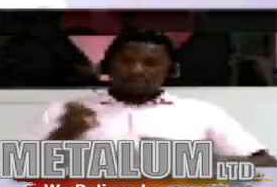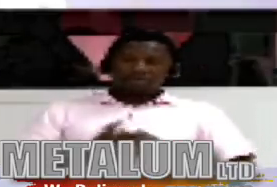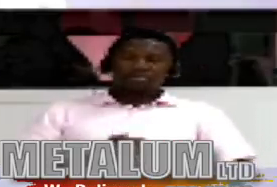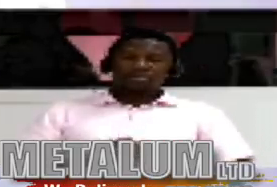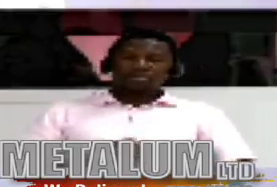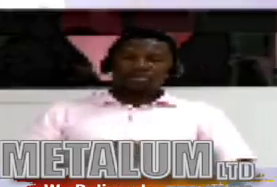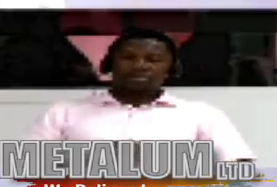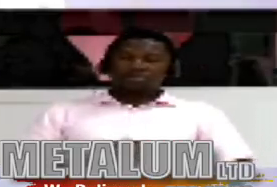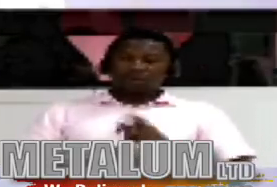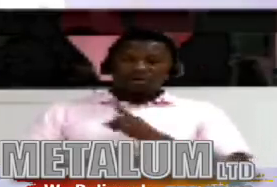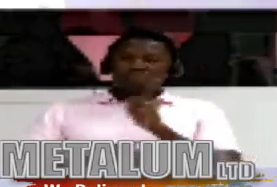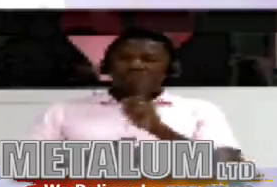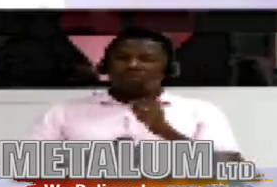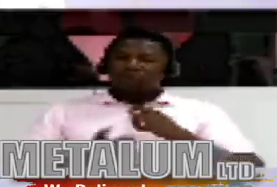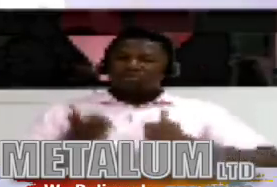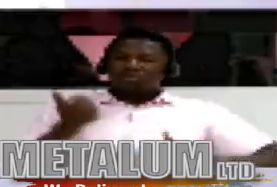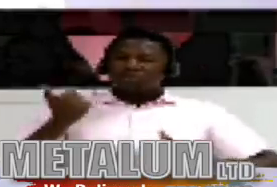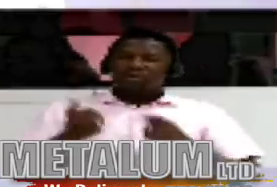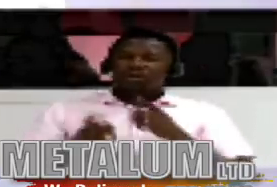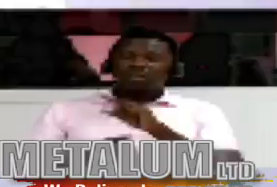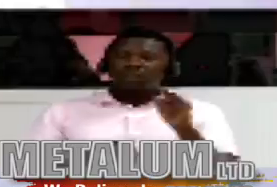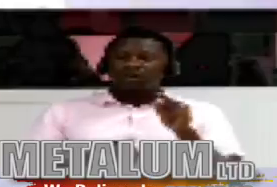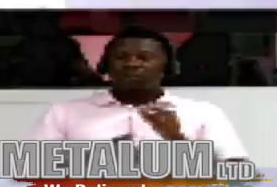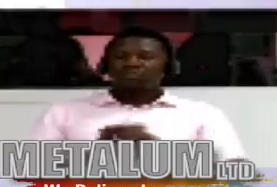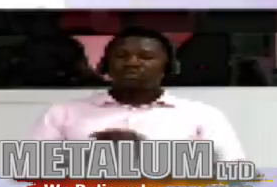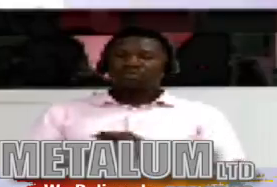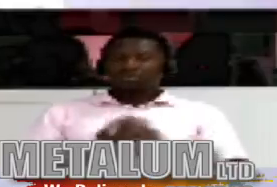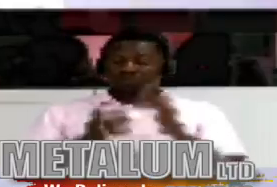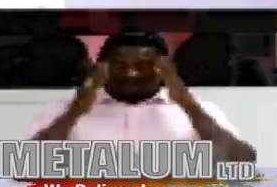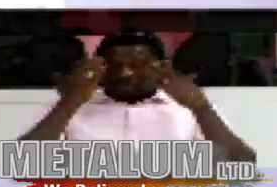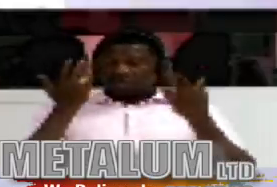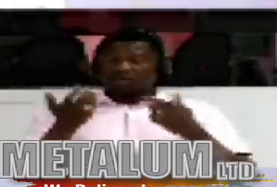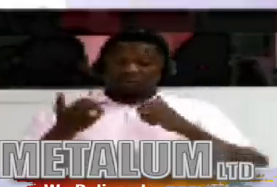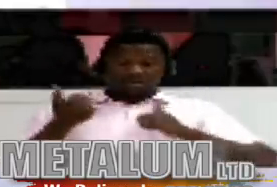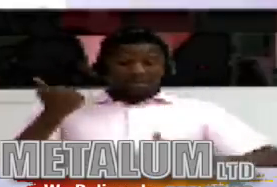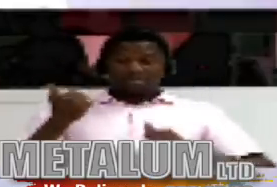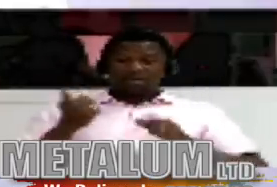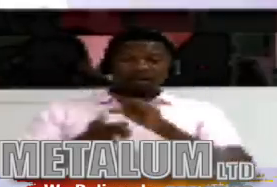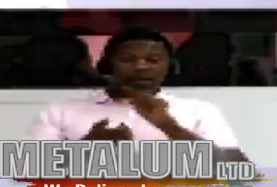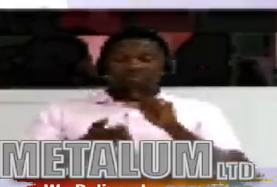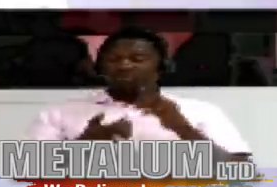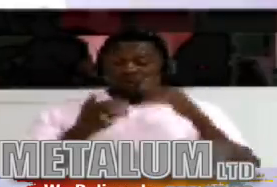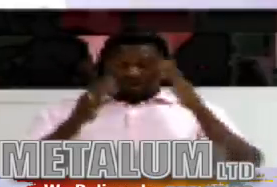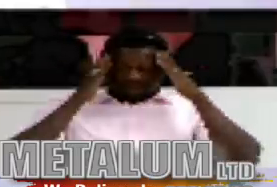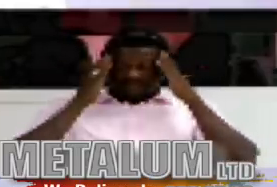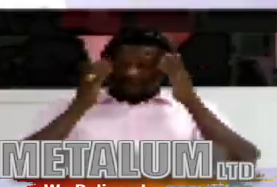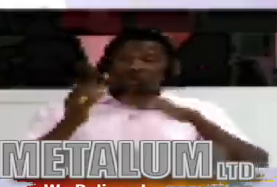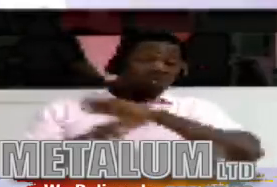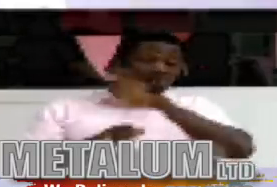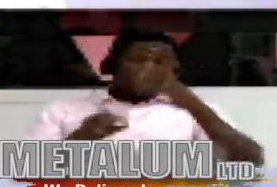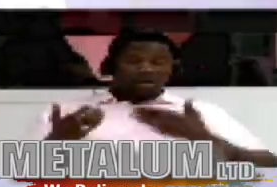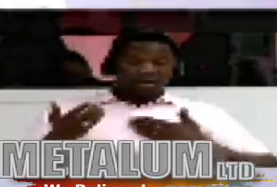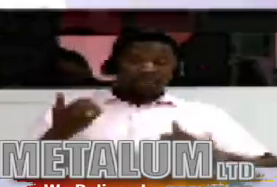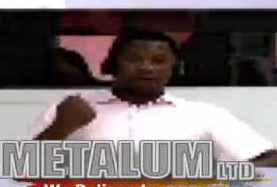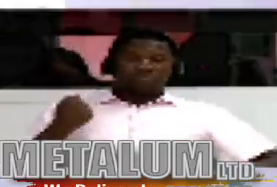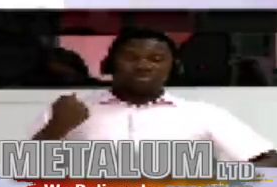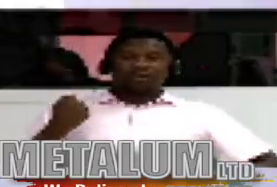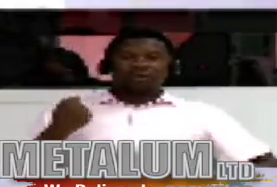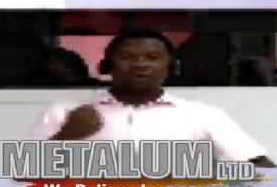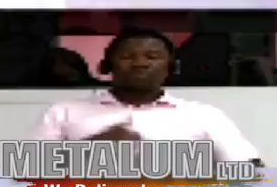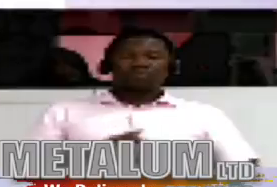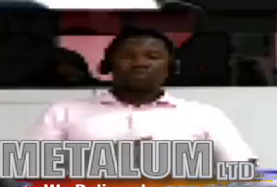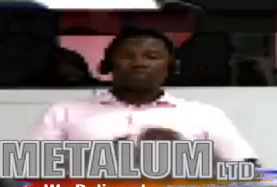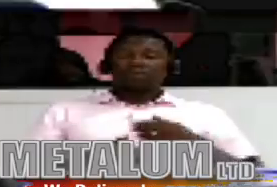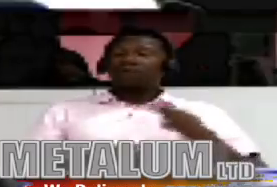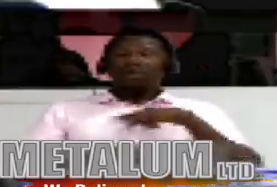will not be able to know exactly what type of gun they are carrying, but I know they are obviously all armed. So all of a sudden, I had a voice, grab